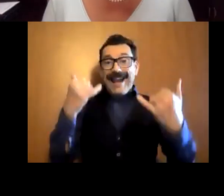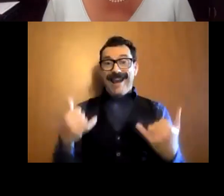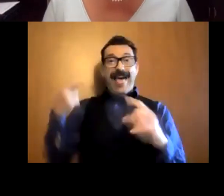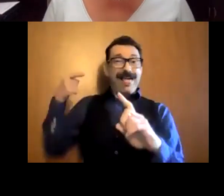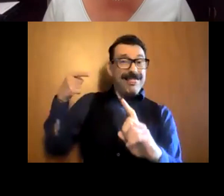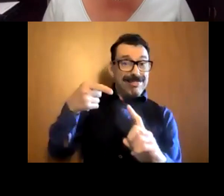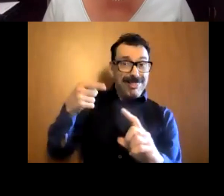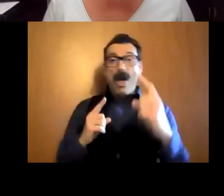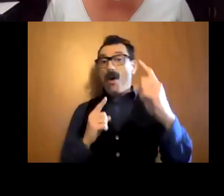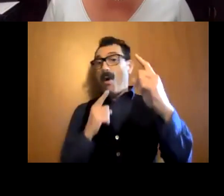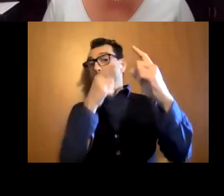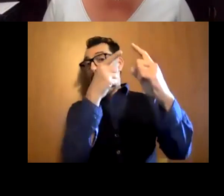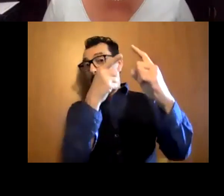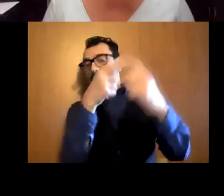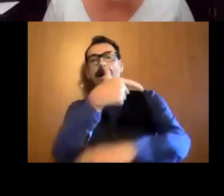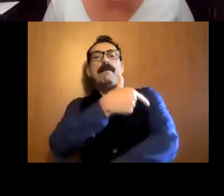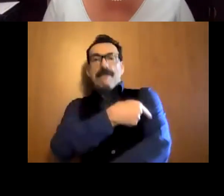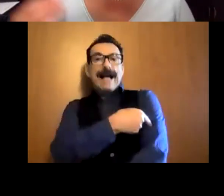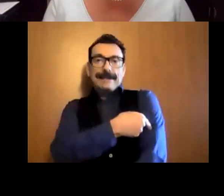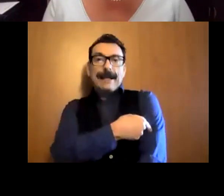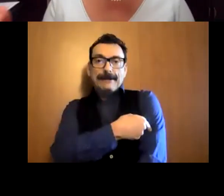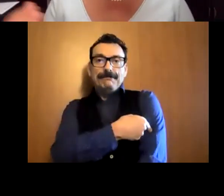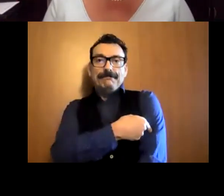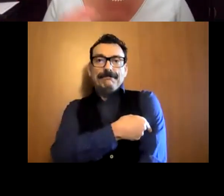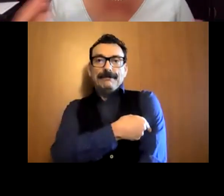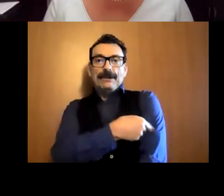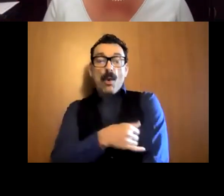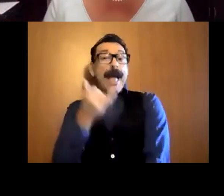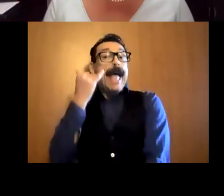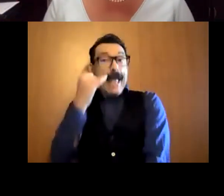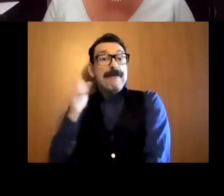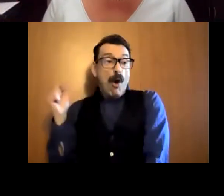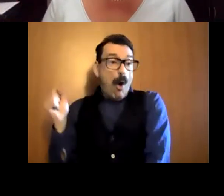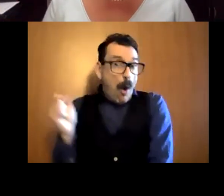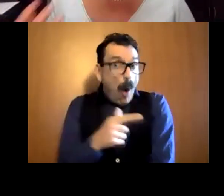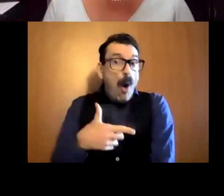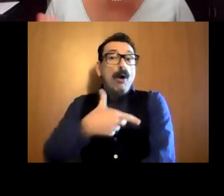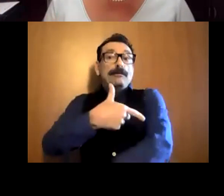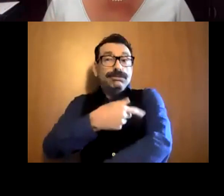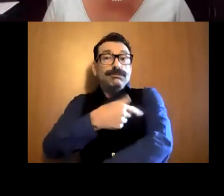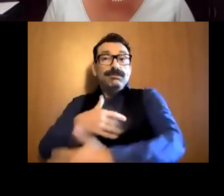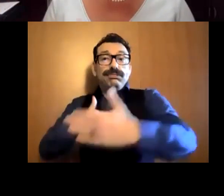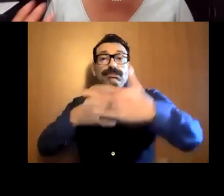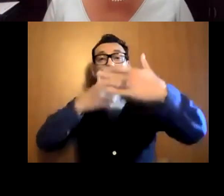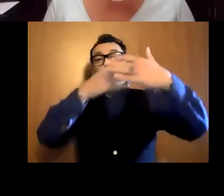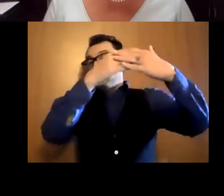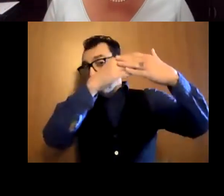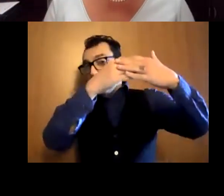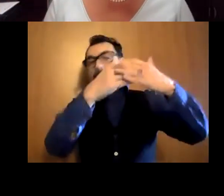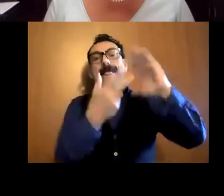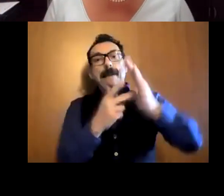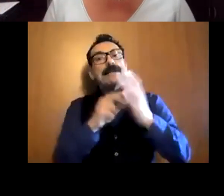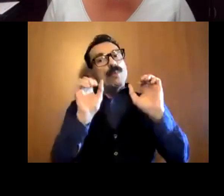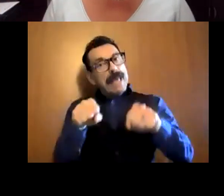need to try. There is a possibility if we get vaccinated that we could get to this point where it's under control and it's not going to be something like the flu where we have to get boosters